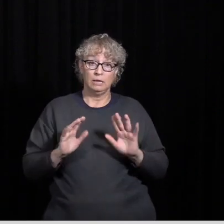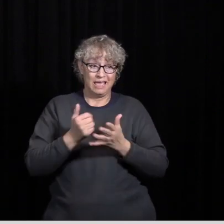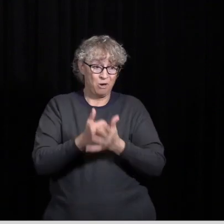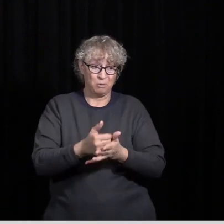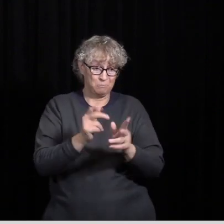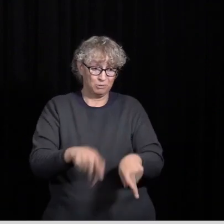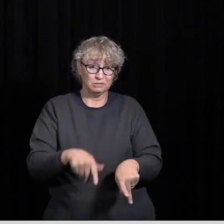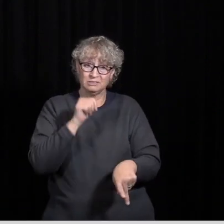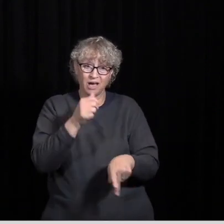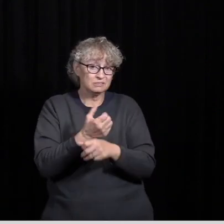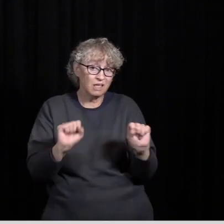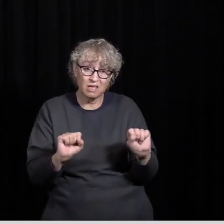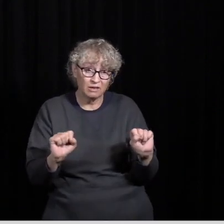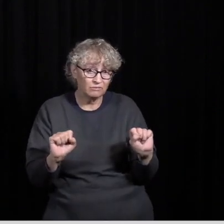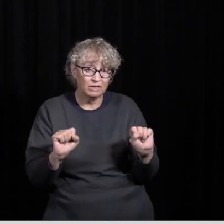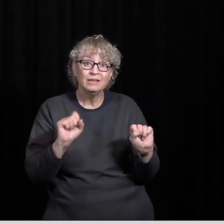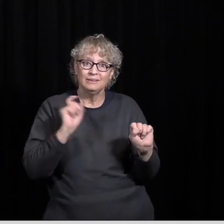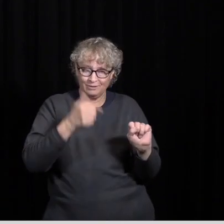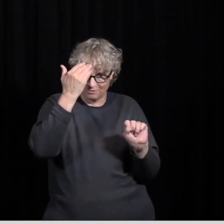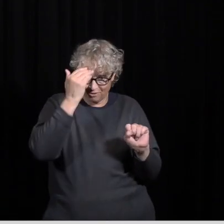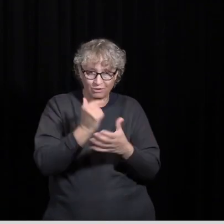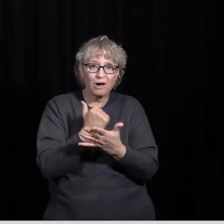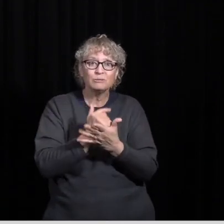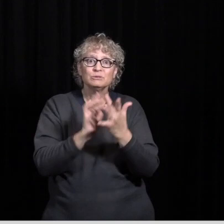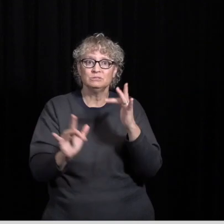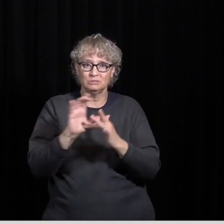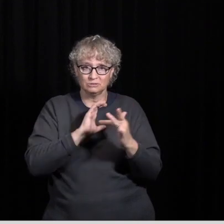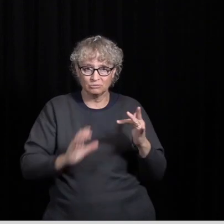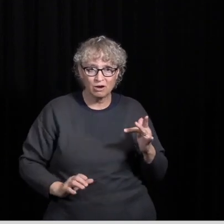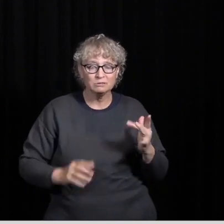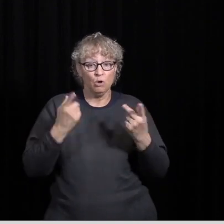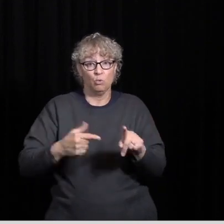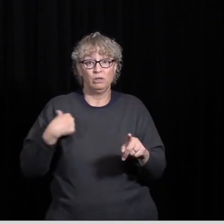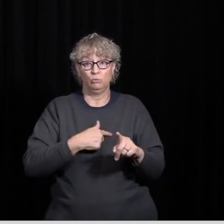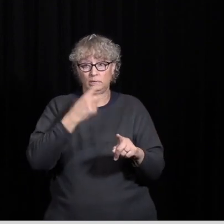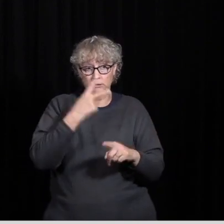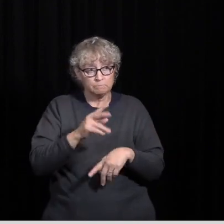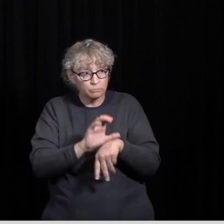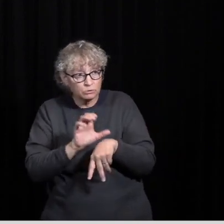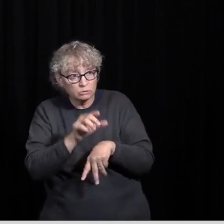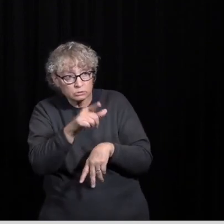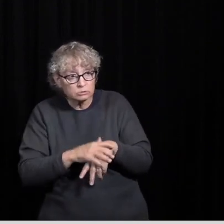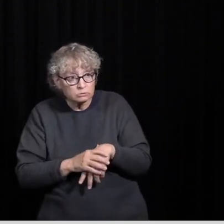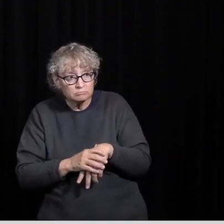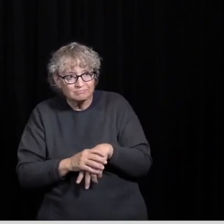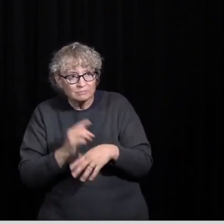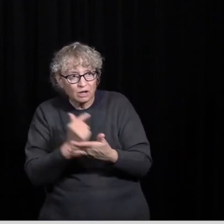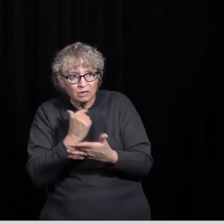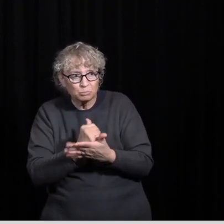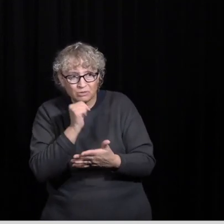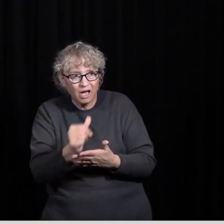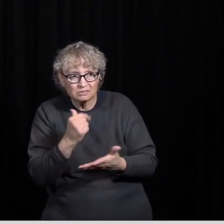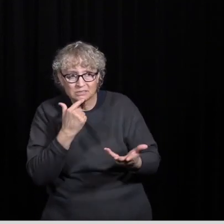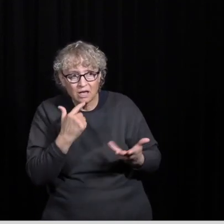save them. They have to know the gospel of Jesus Christ. And so when we see churches abandon the gospel of